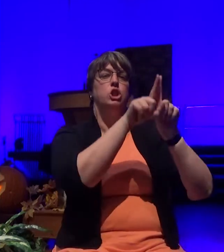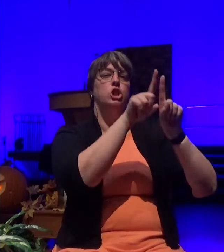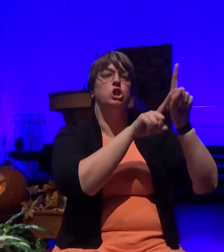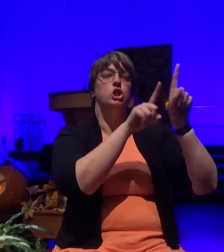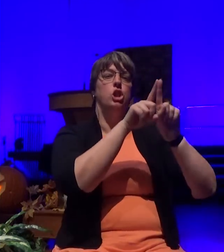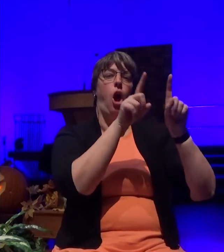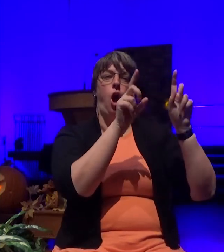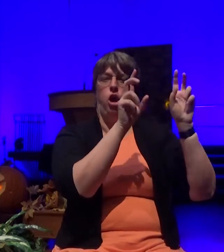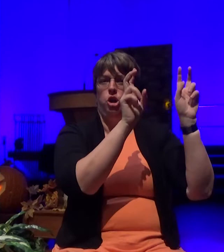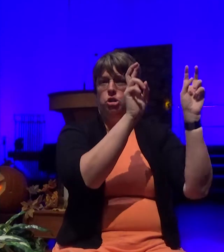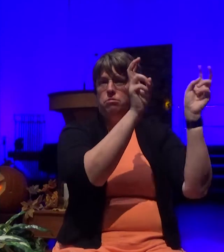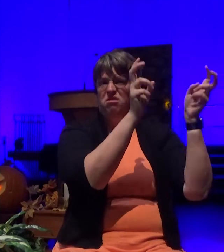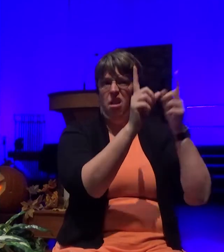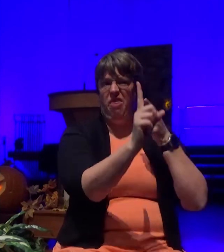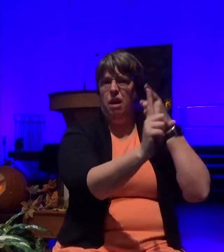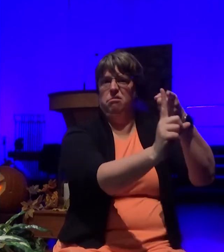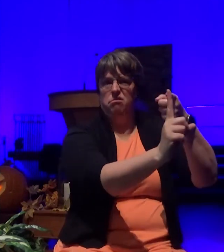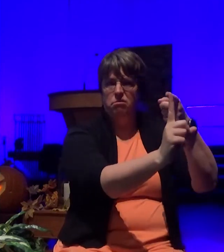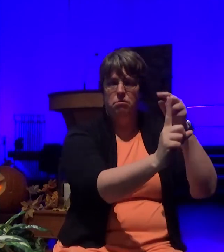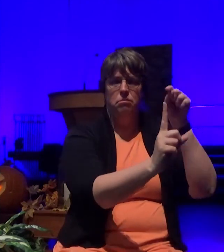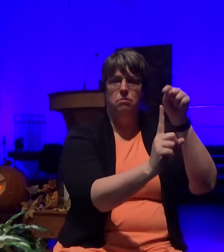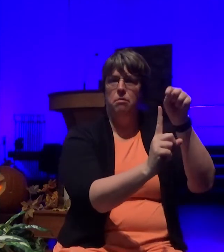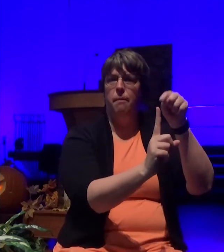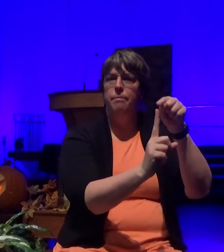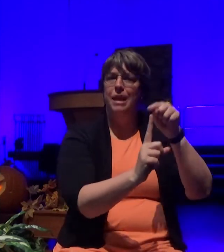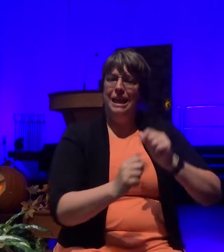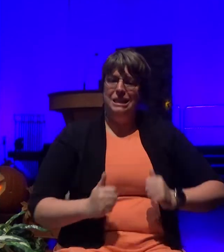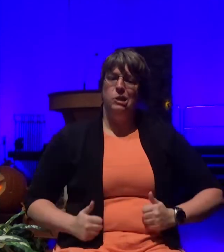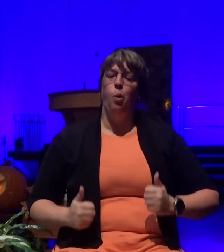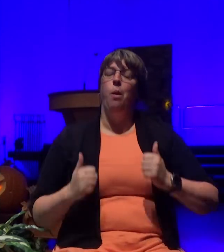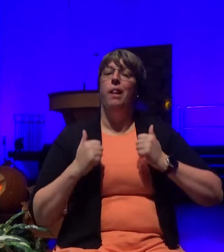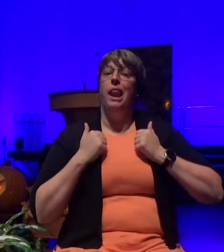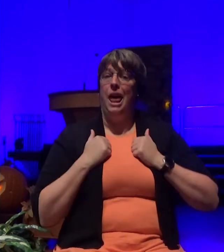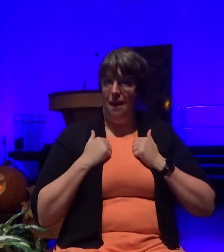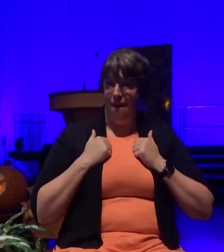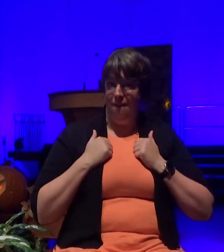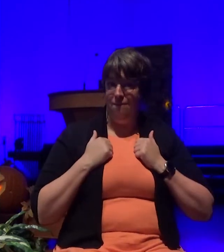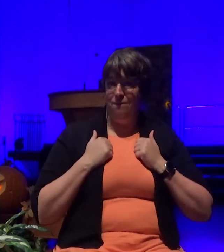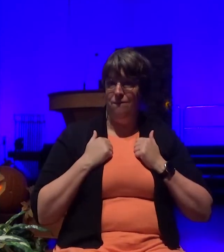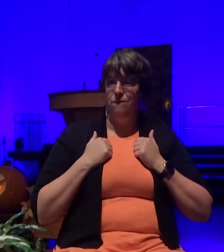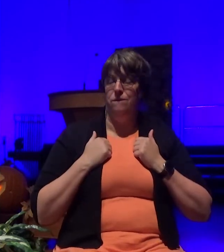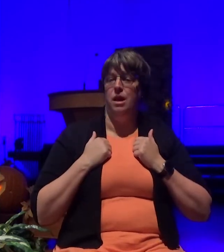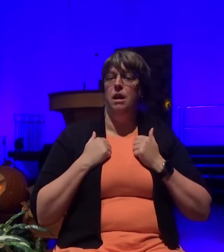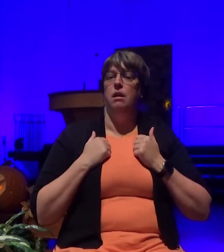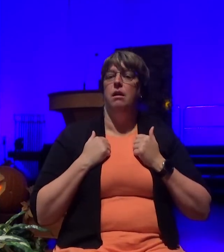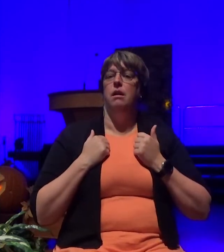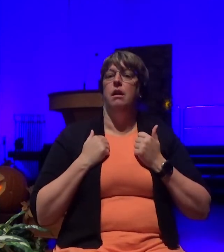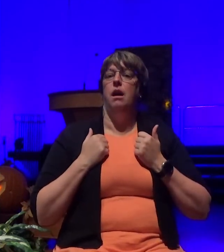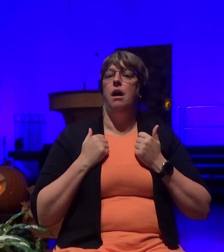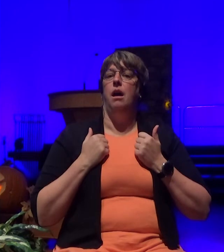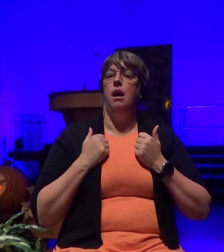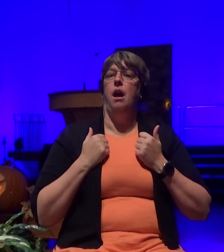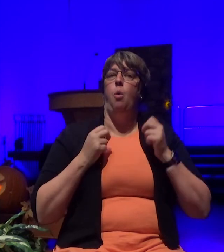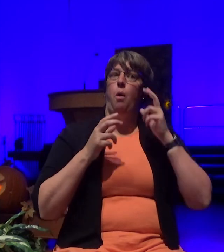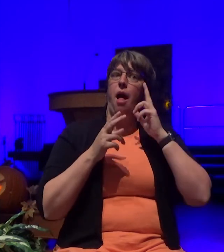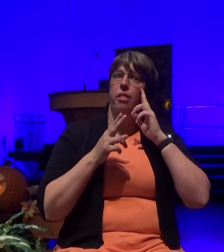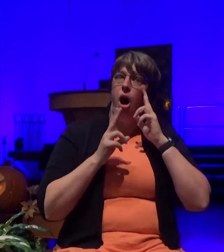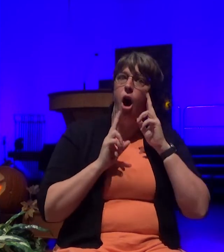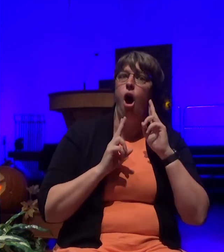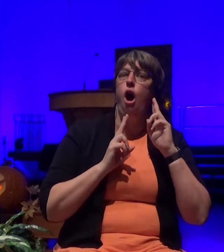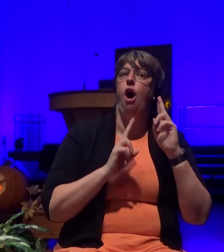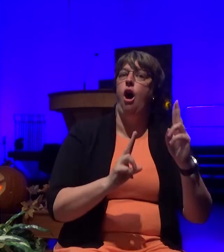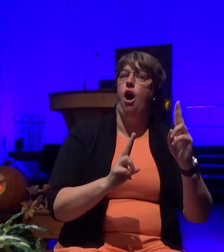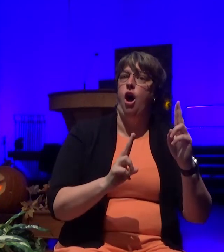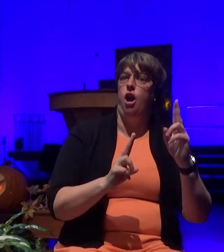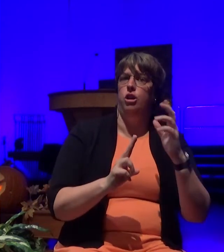and cultivate a life of oneness while honoring and accepting our